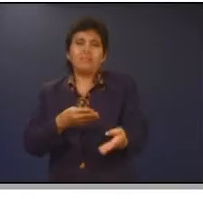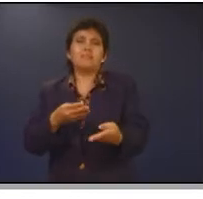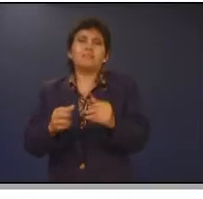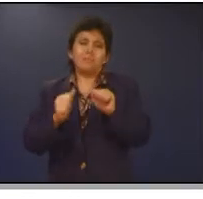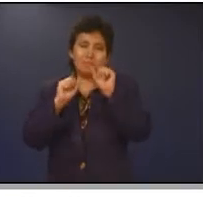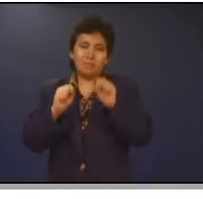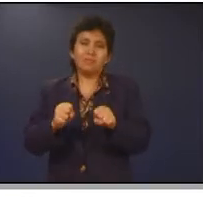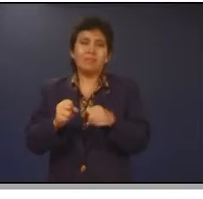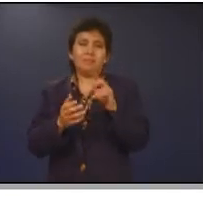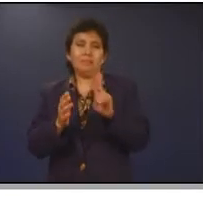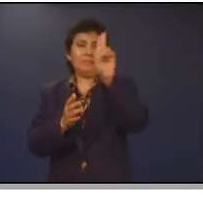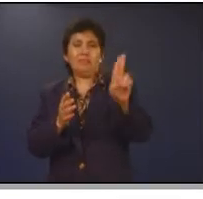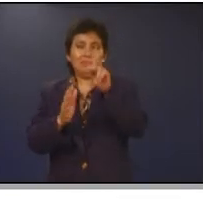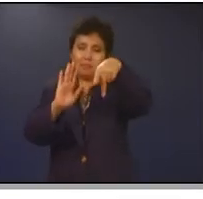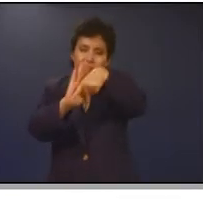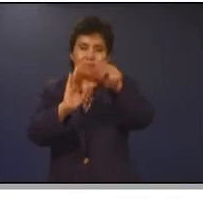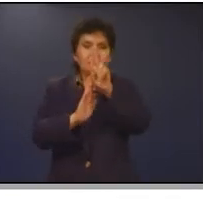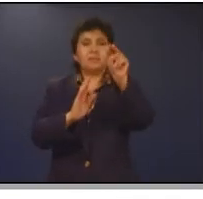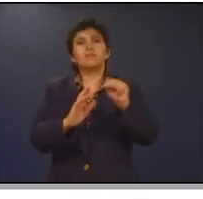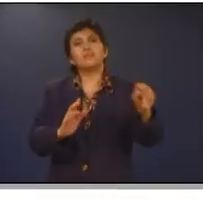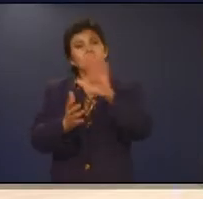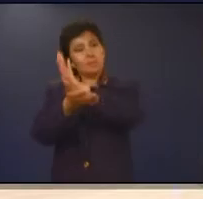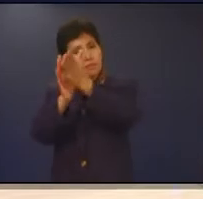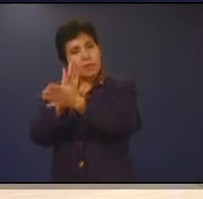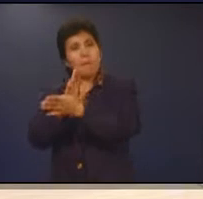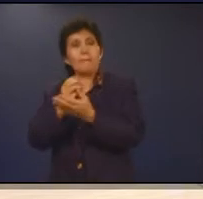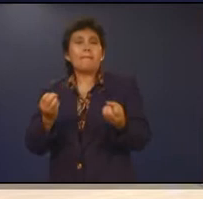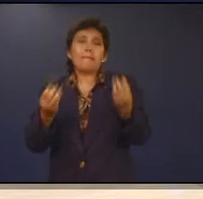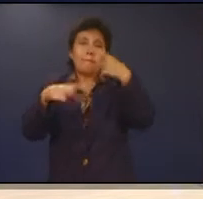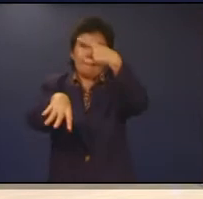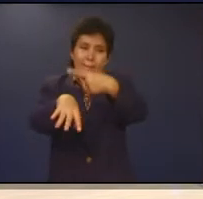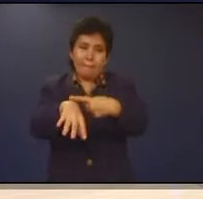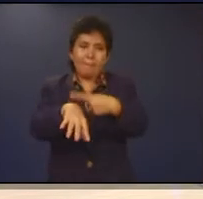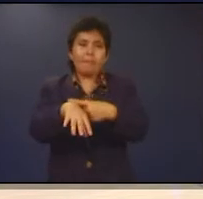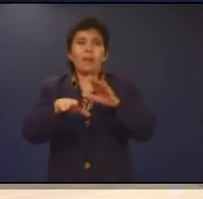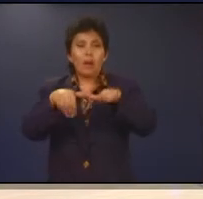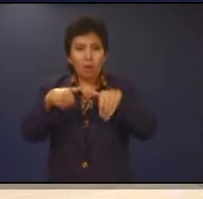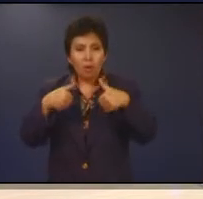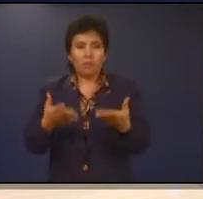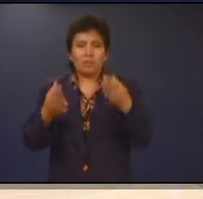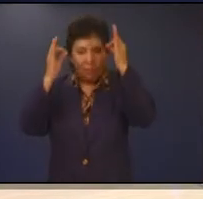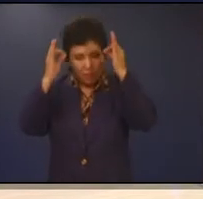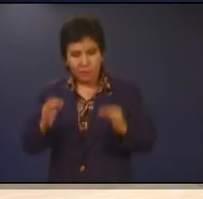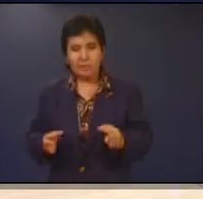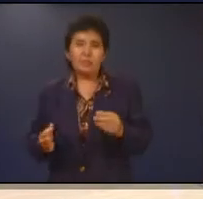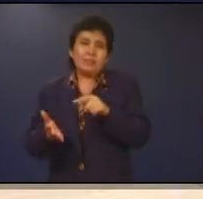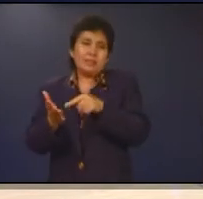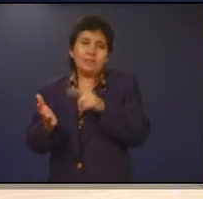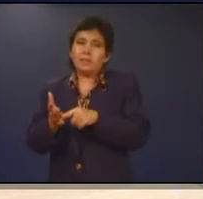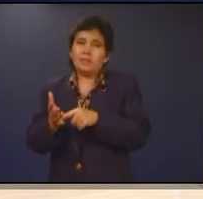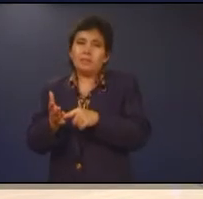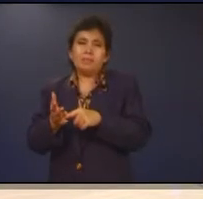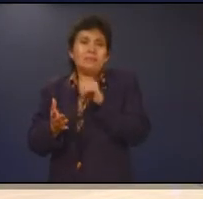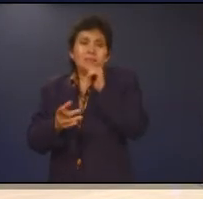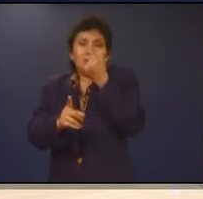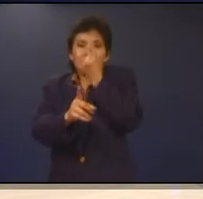There's bias in terms of how we attribute some things, because many times how we come to conclusion, sometimes it may not